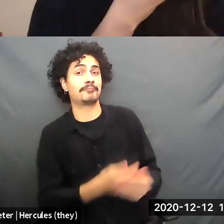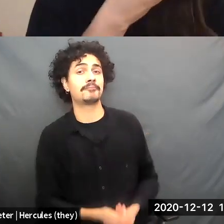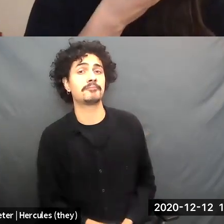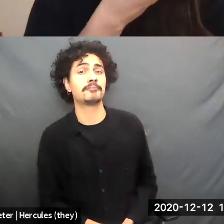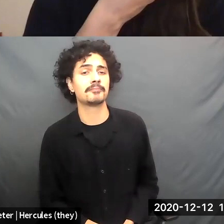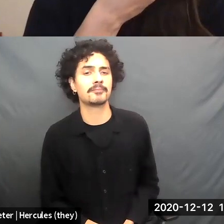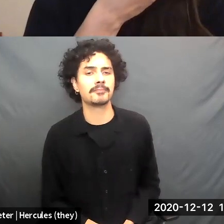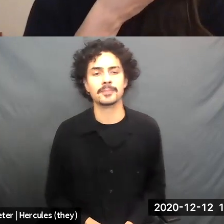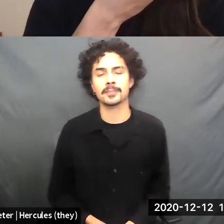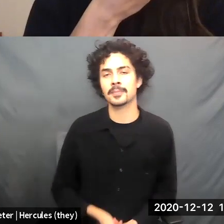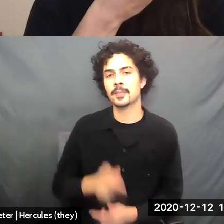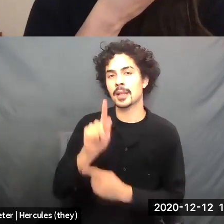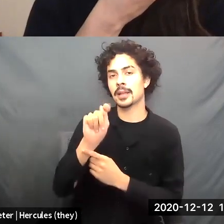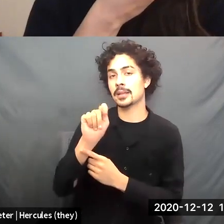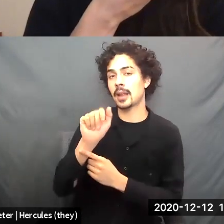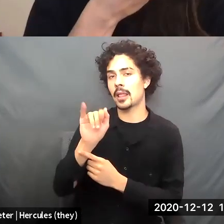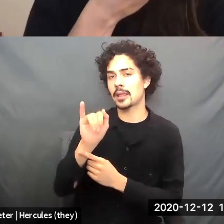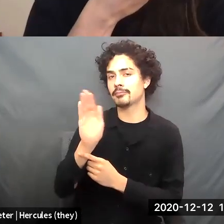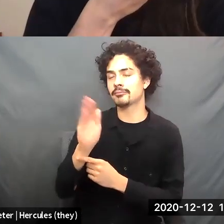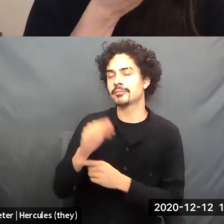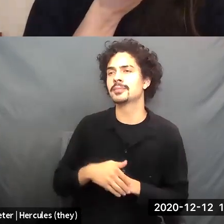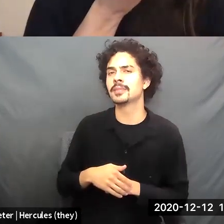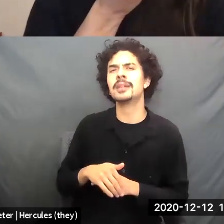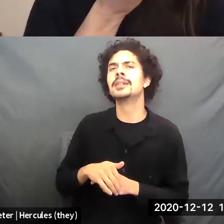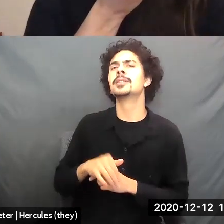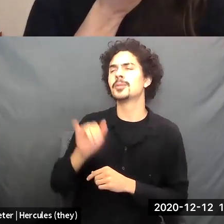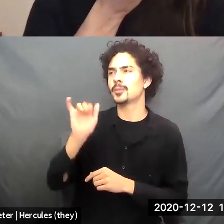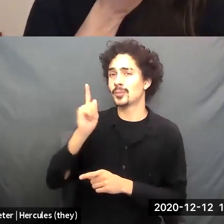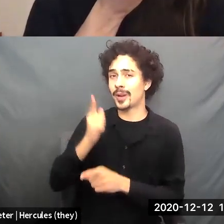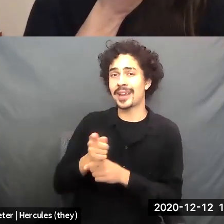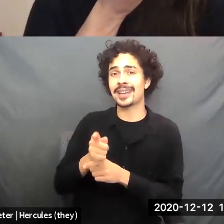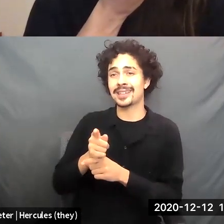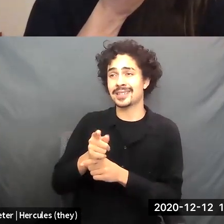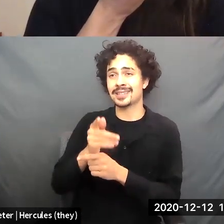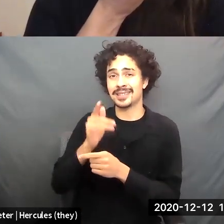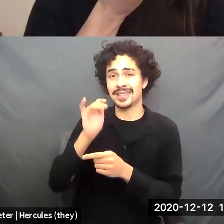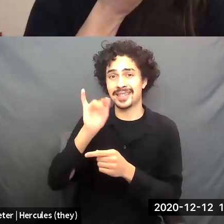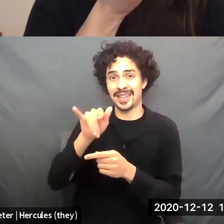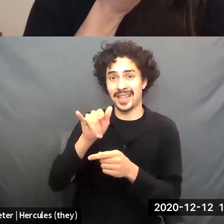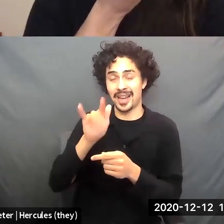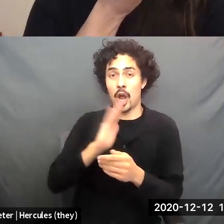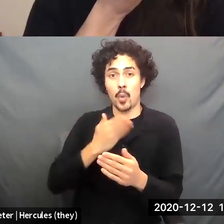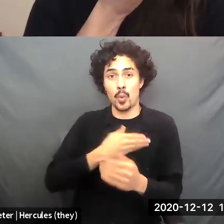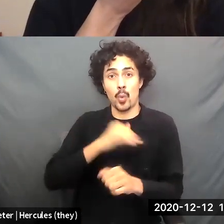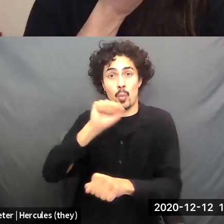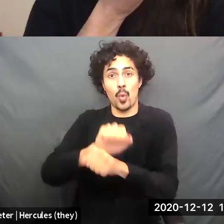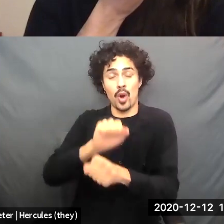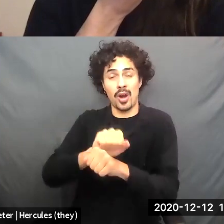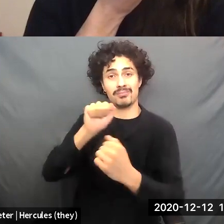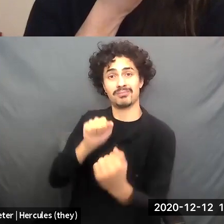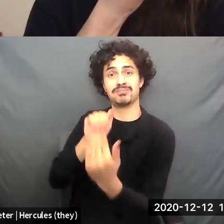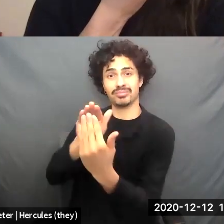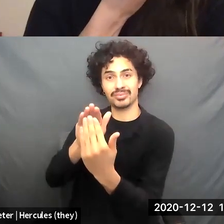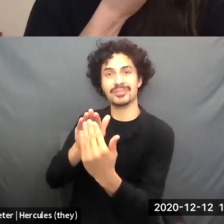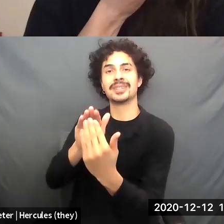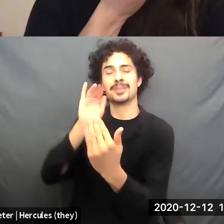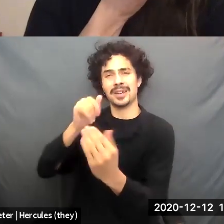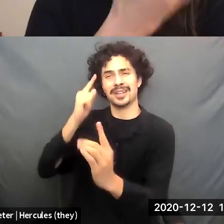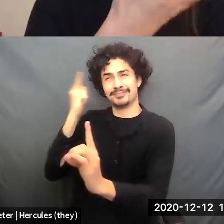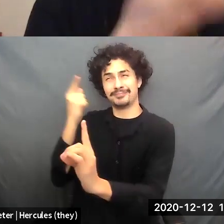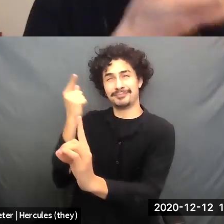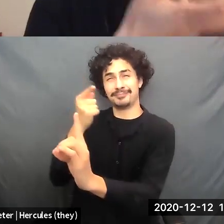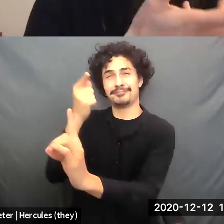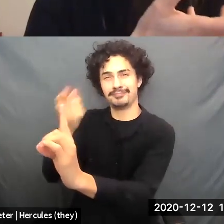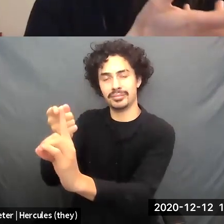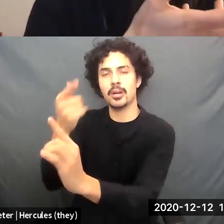Yeah, I think that's, in some ways, that's, that's the work, like the work is to get to that place where that's the giving